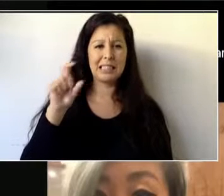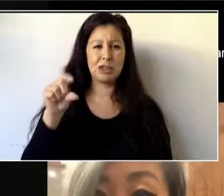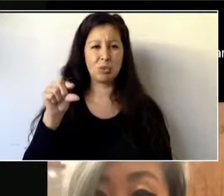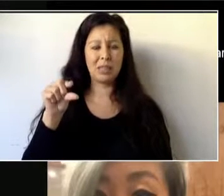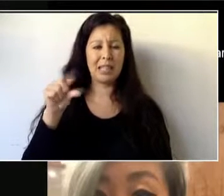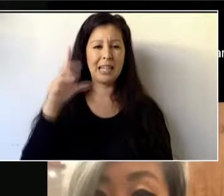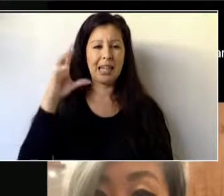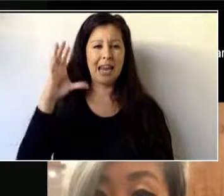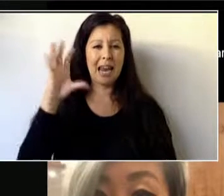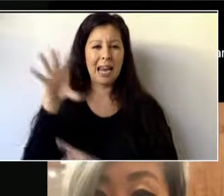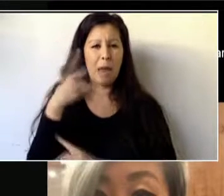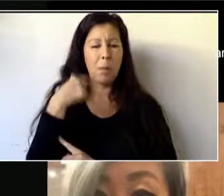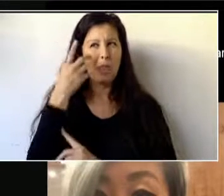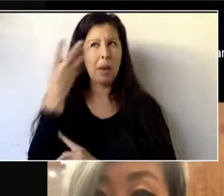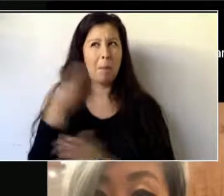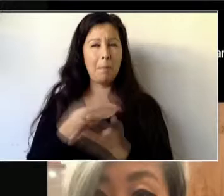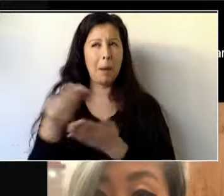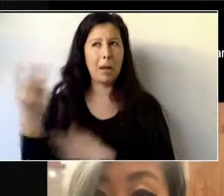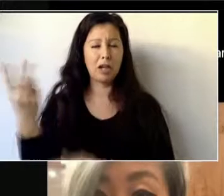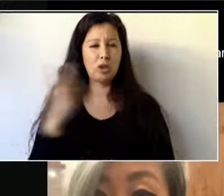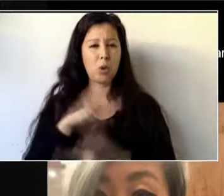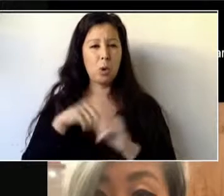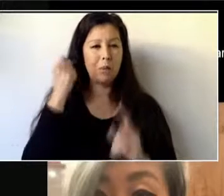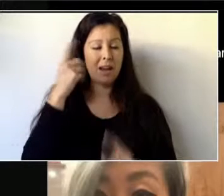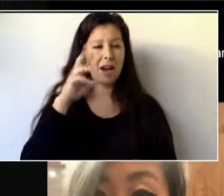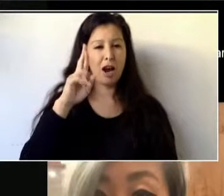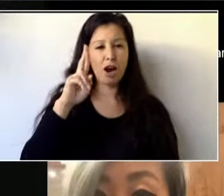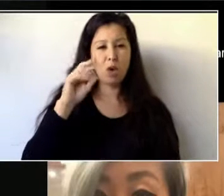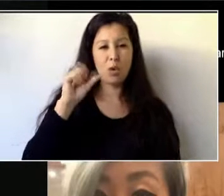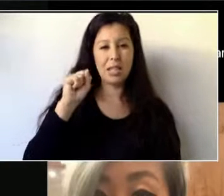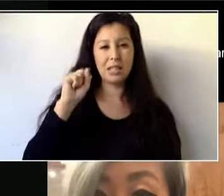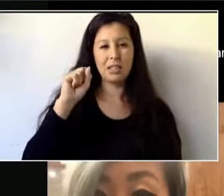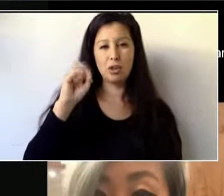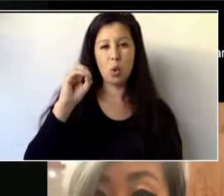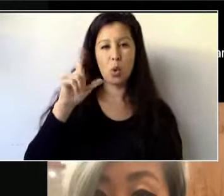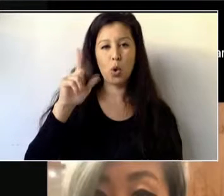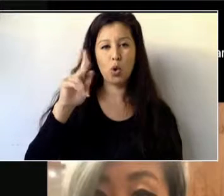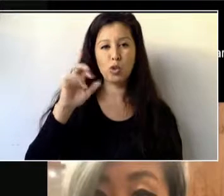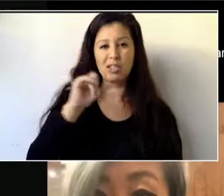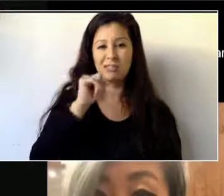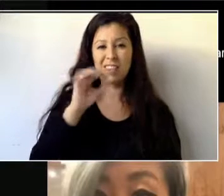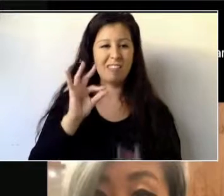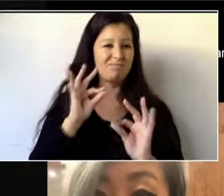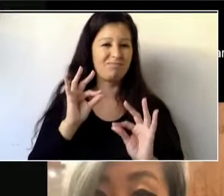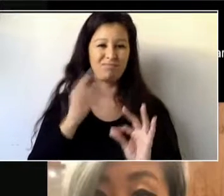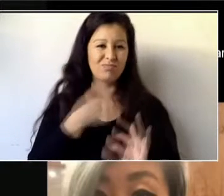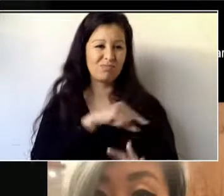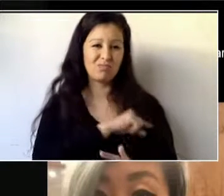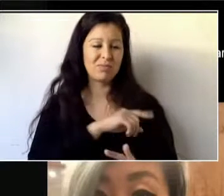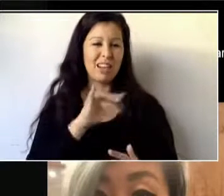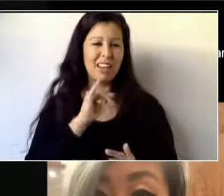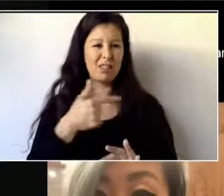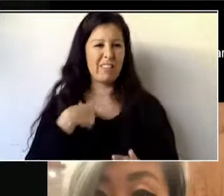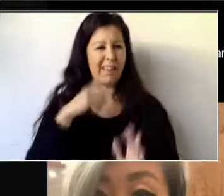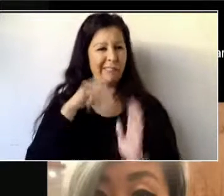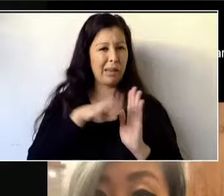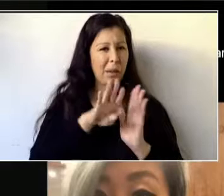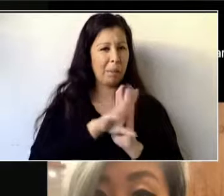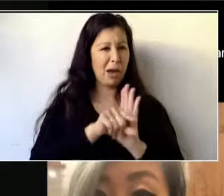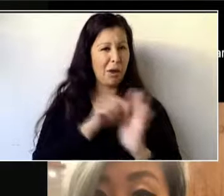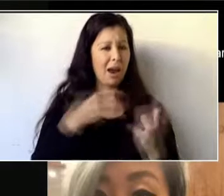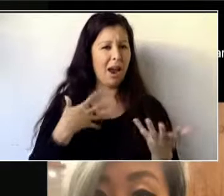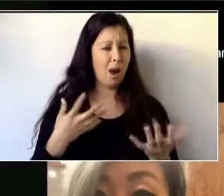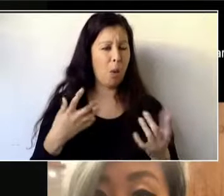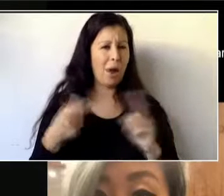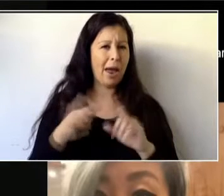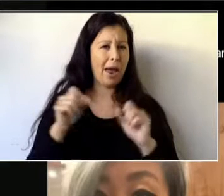180 cameras to do it. But the thing is that the resolution was not quite good enough. And, you know, coming from like a film background, I still wanted to